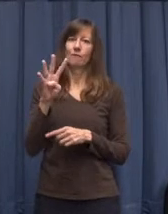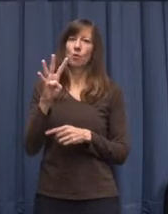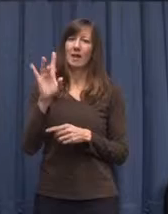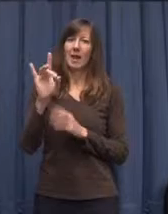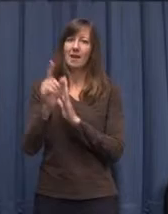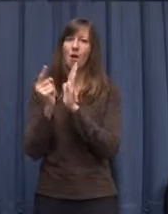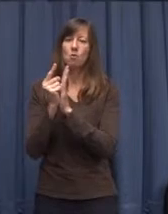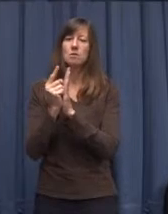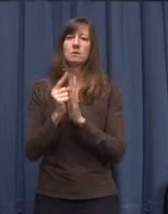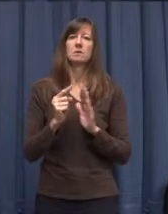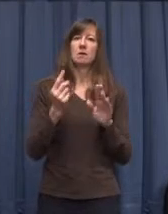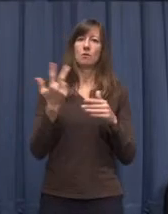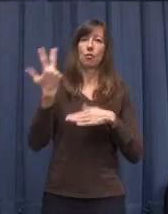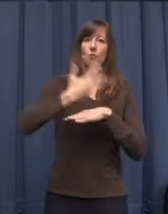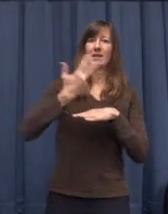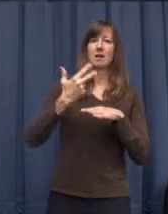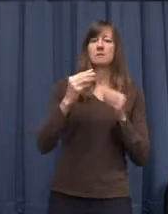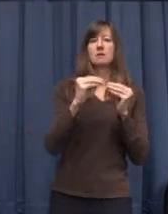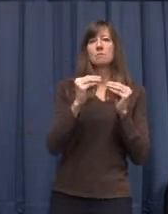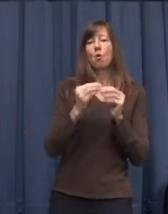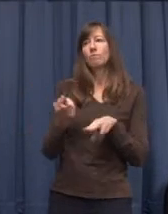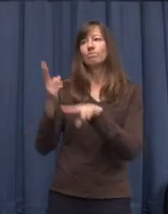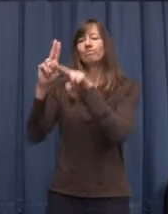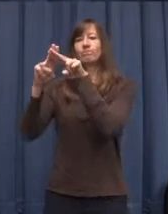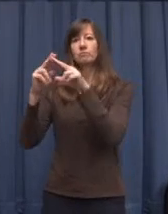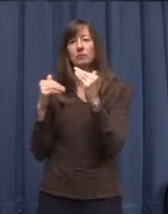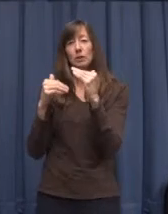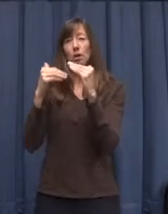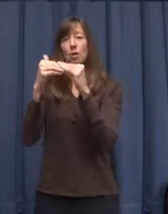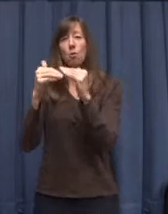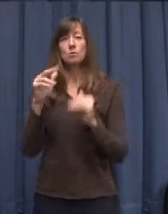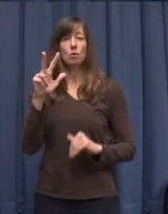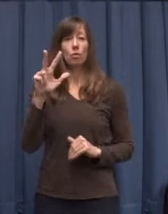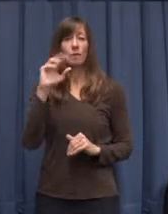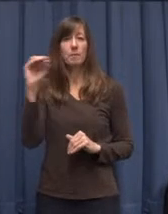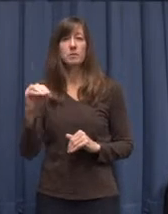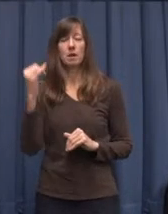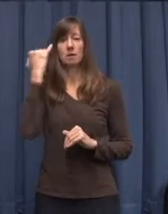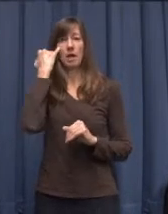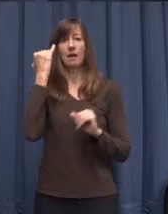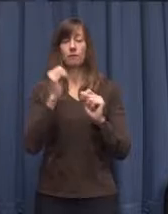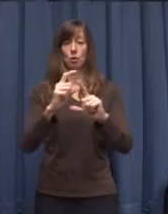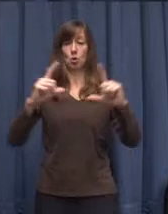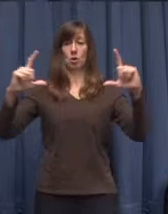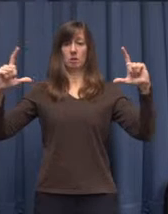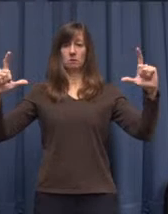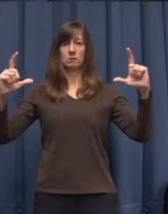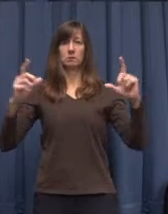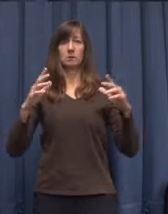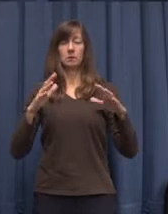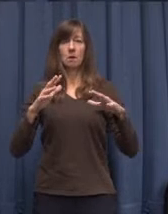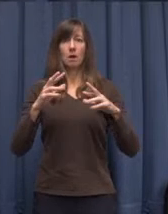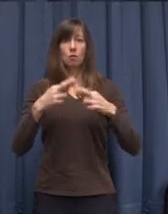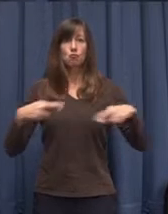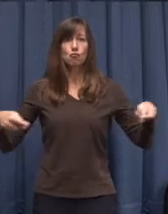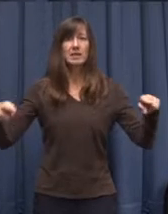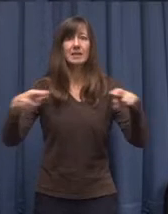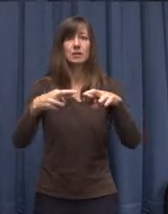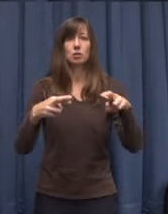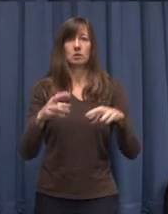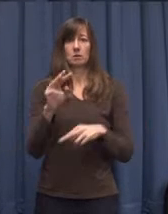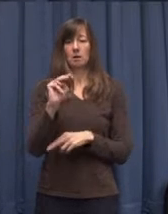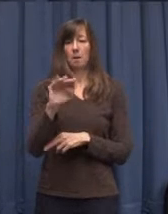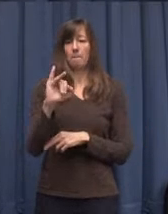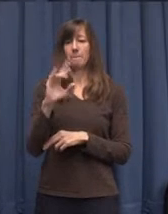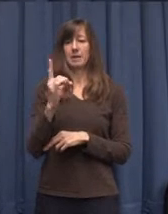approaching 3%. If you zoom out to the region, the Mid-Hudson region, encompassing 7 counties around